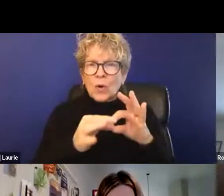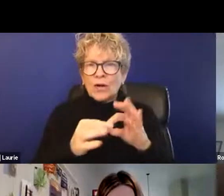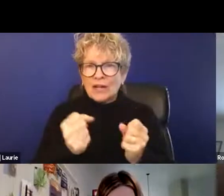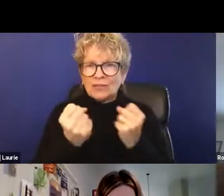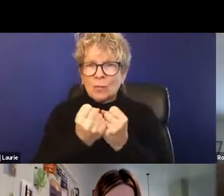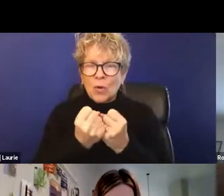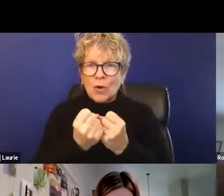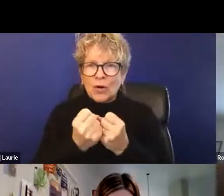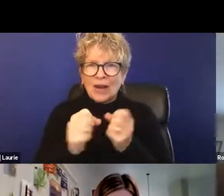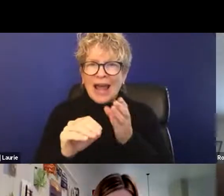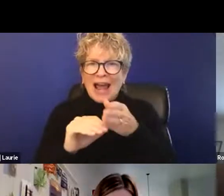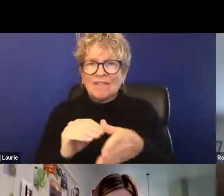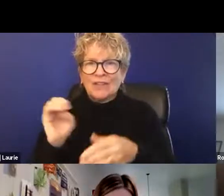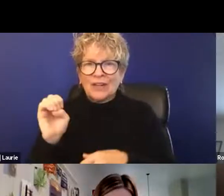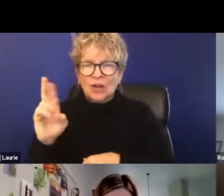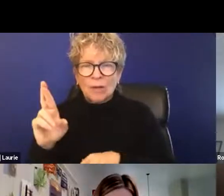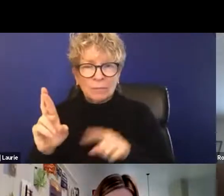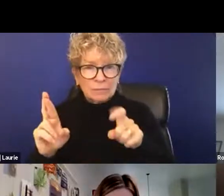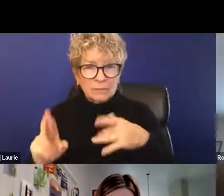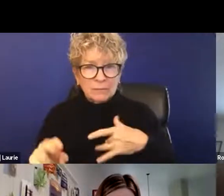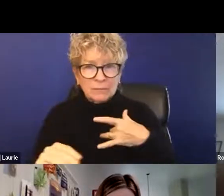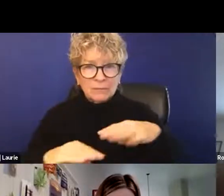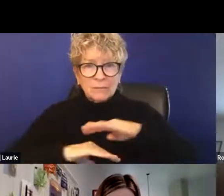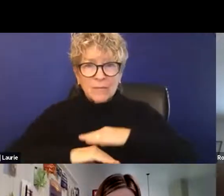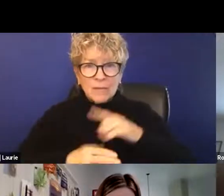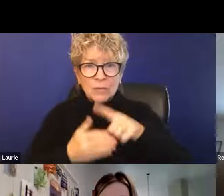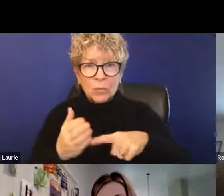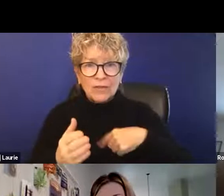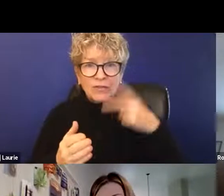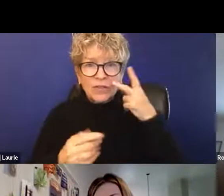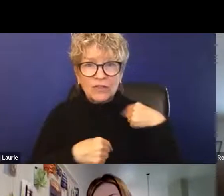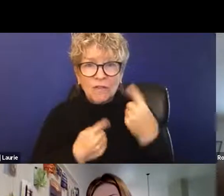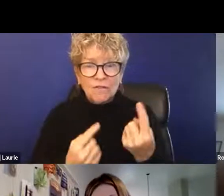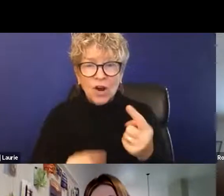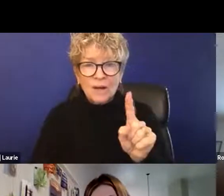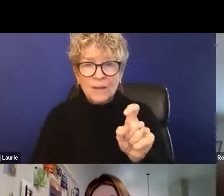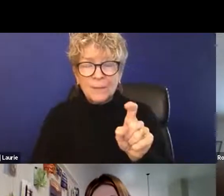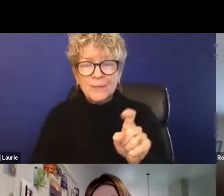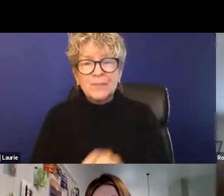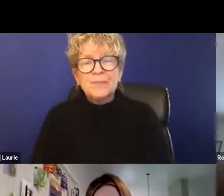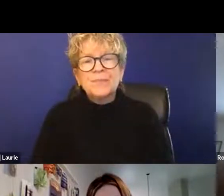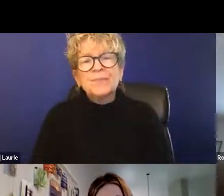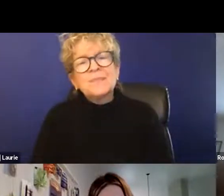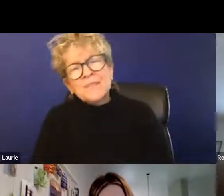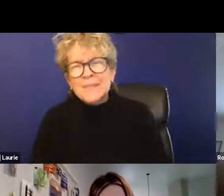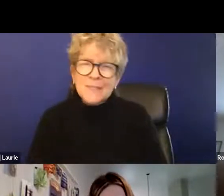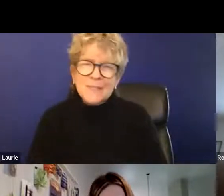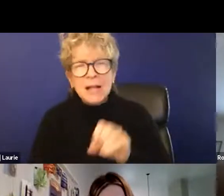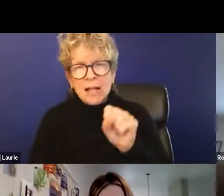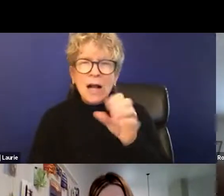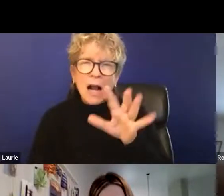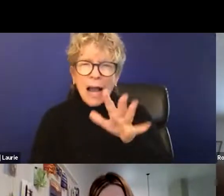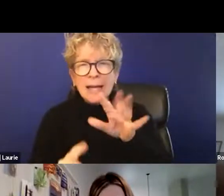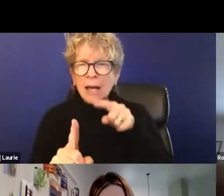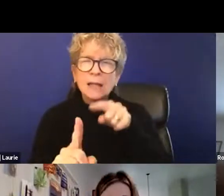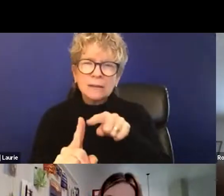are you feeling satisfied with what you've seen so far in the themes? To a point, but I think